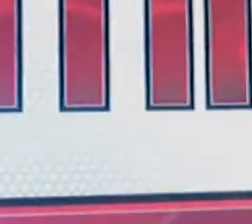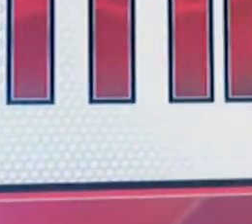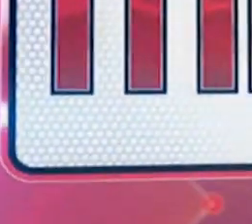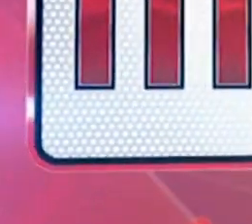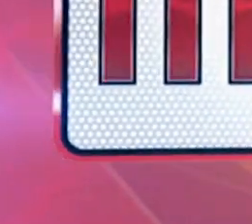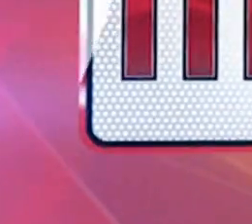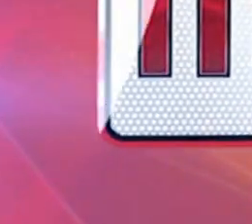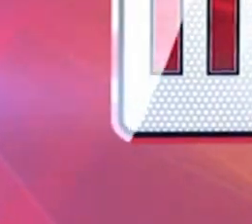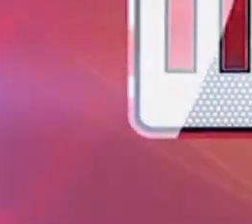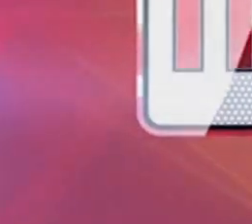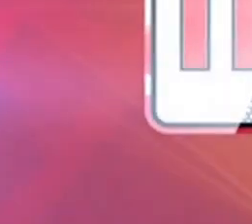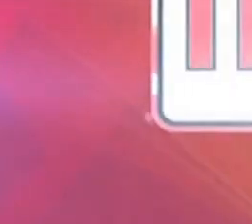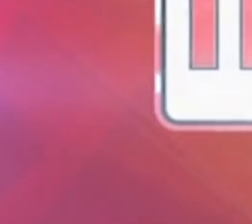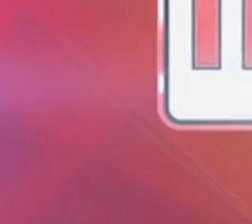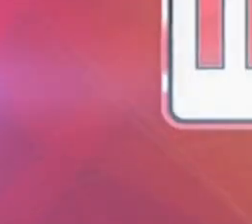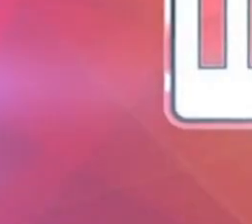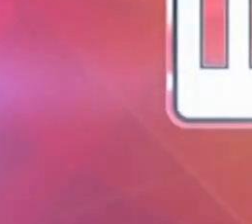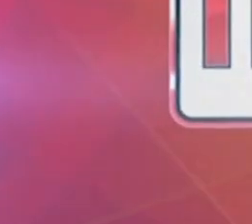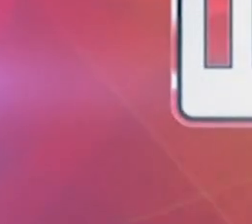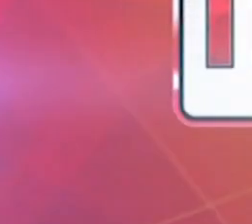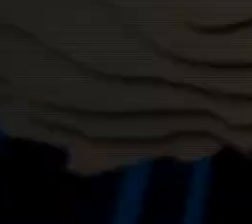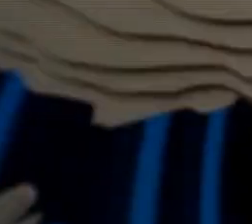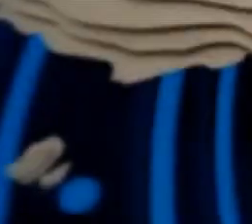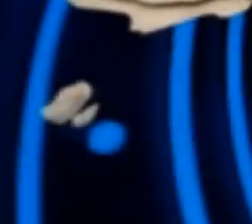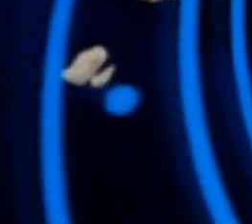Mirchi FM, it's hot.